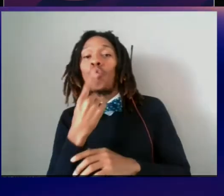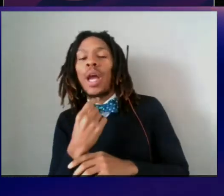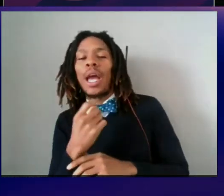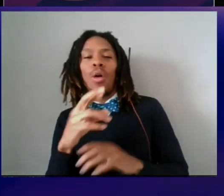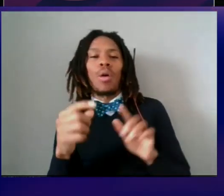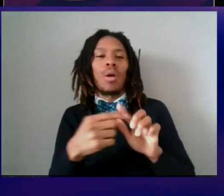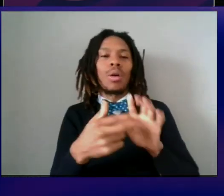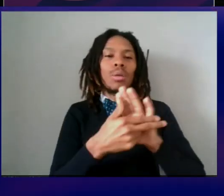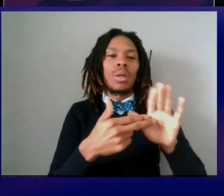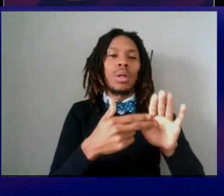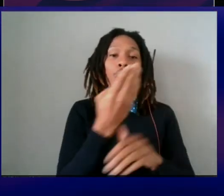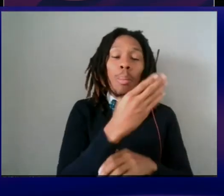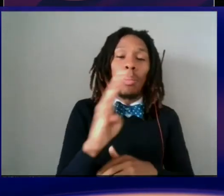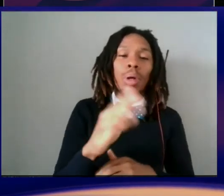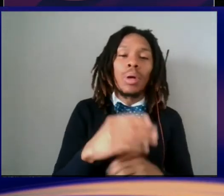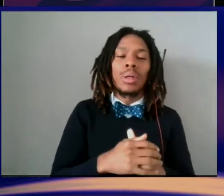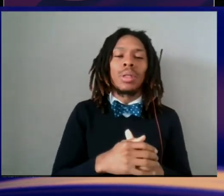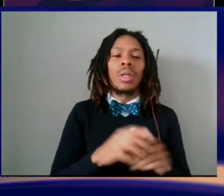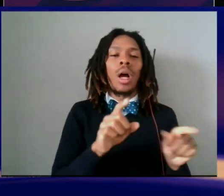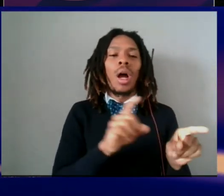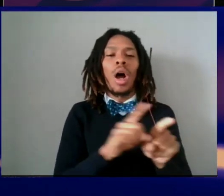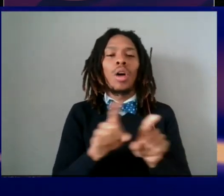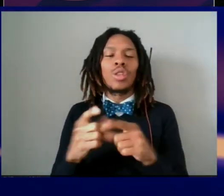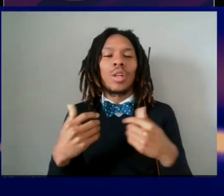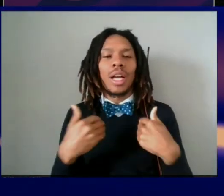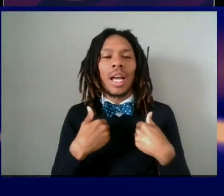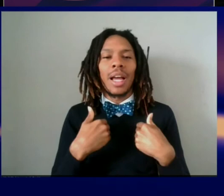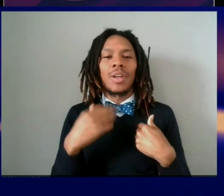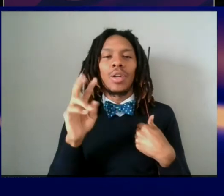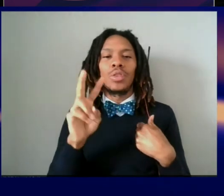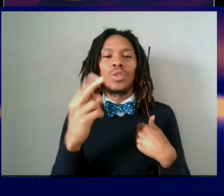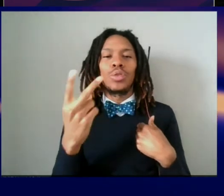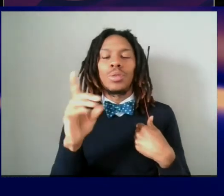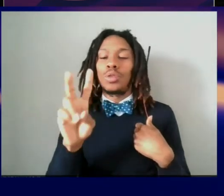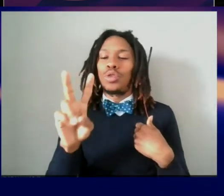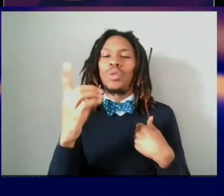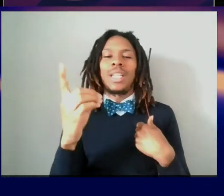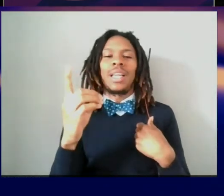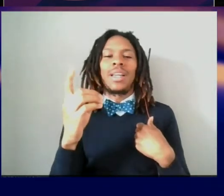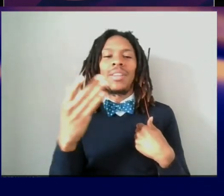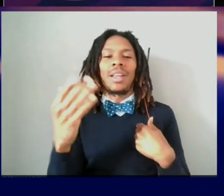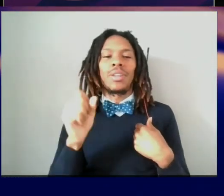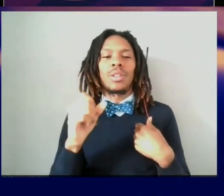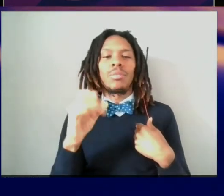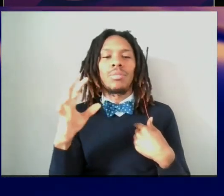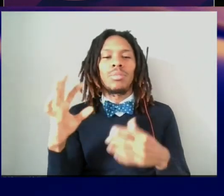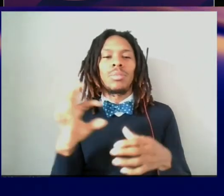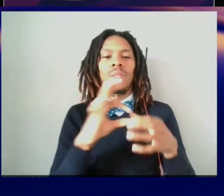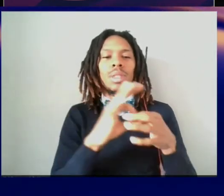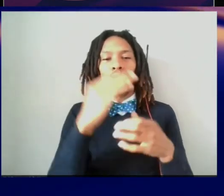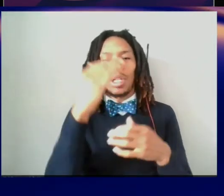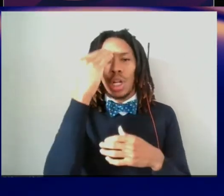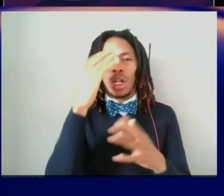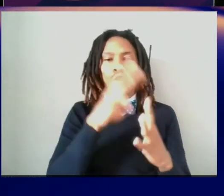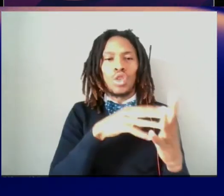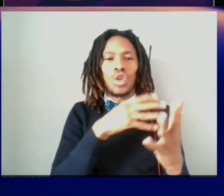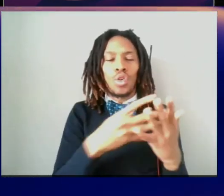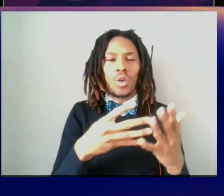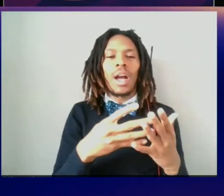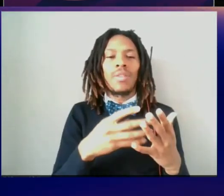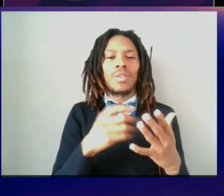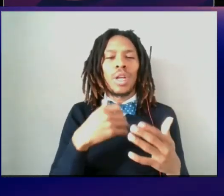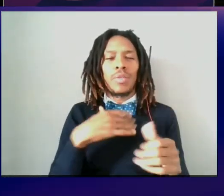thing, like we have a series of 2D widgets that you can use to connect the knowledge graph to your 3D scene so you get that full